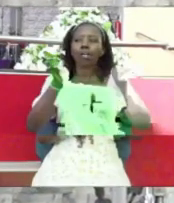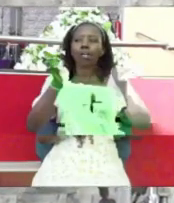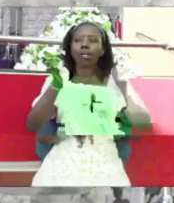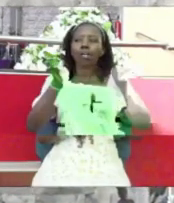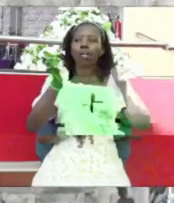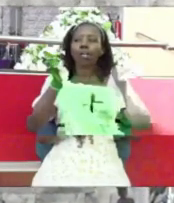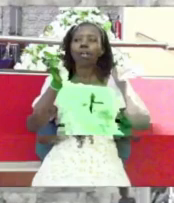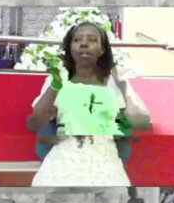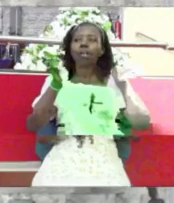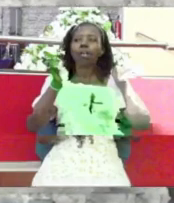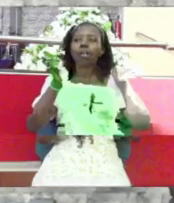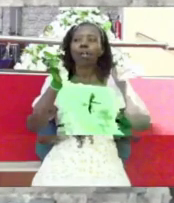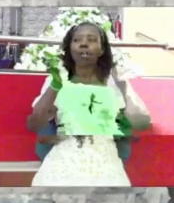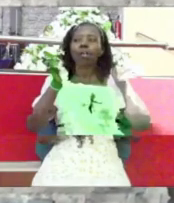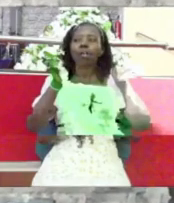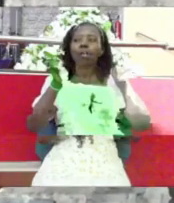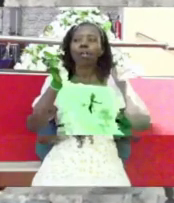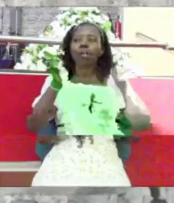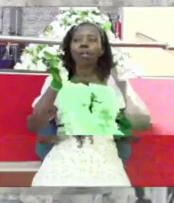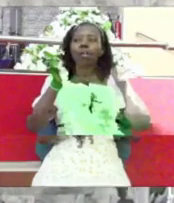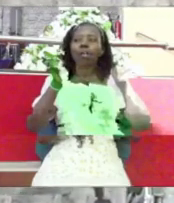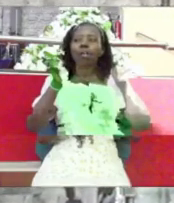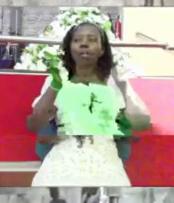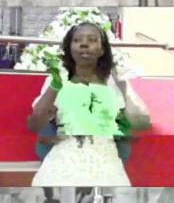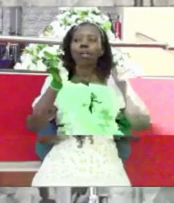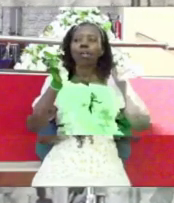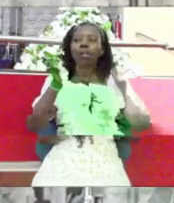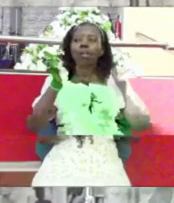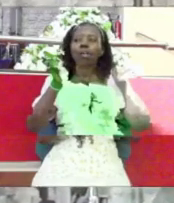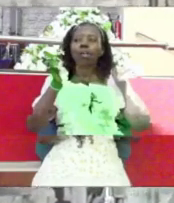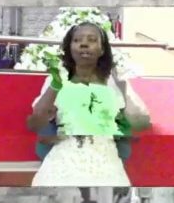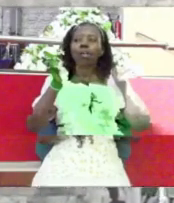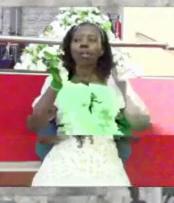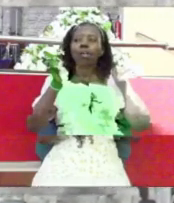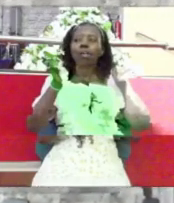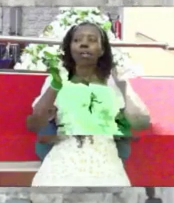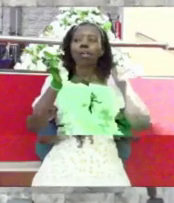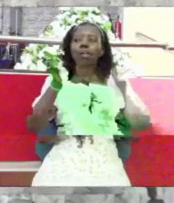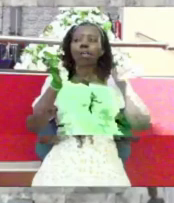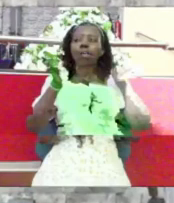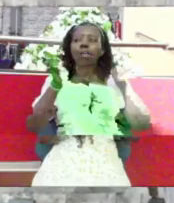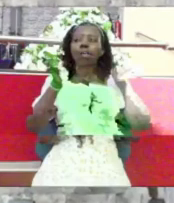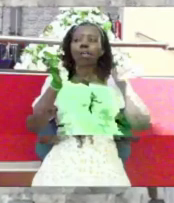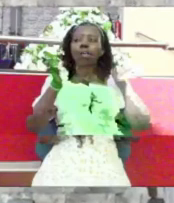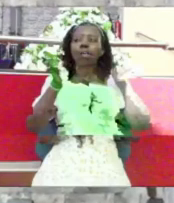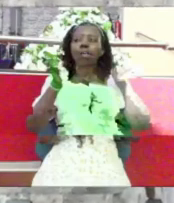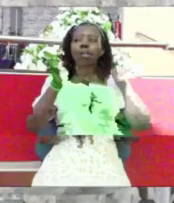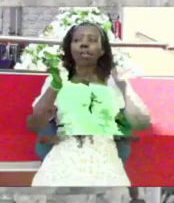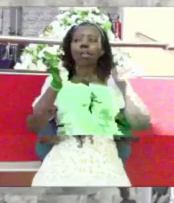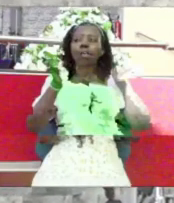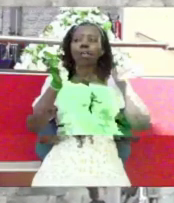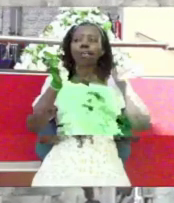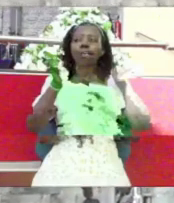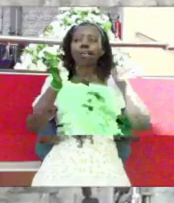kile kitu ambacho kinakuja kwenye koo wakati mtu anaweza kufanikiwa. What do you call that thing in your mother tongue? Hicho kitu wakiitaje kwa lugha yako ya